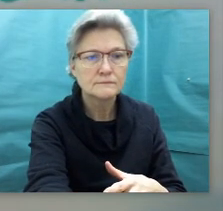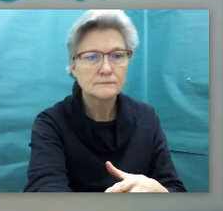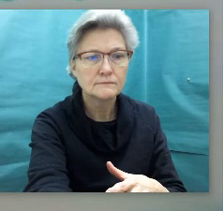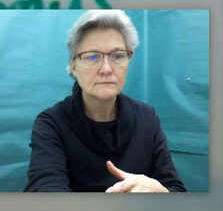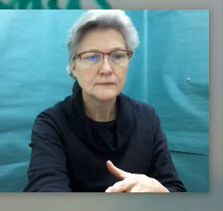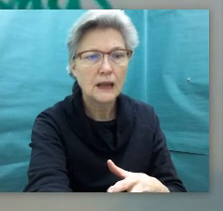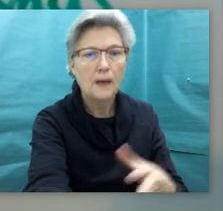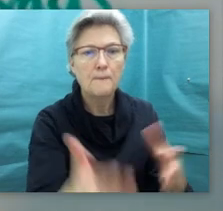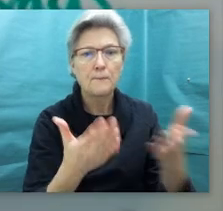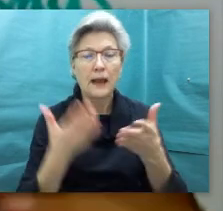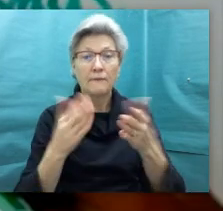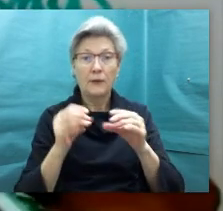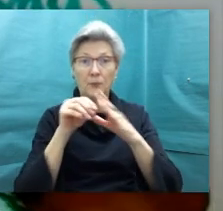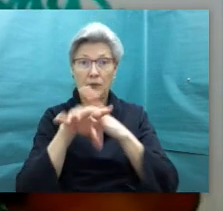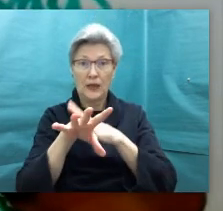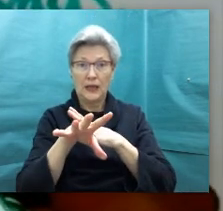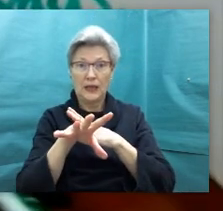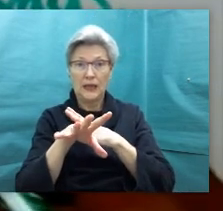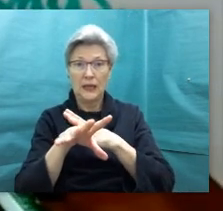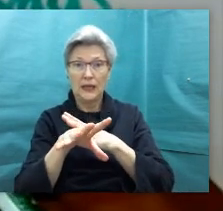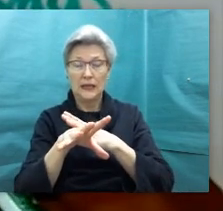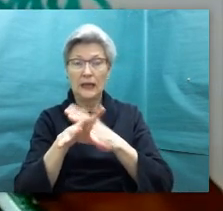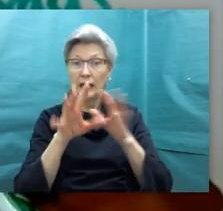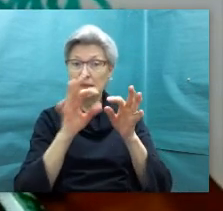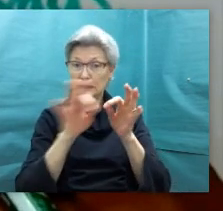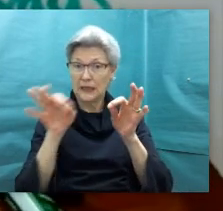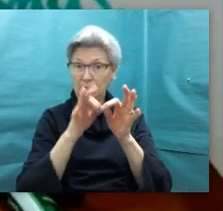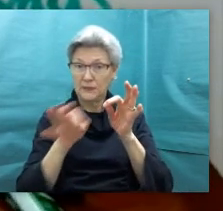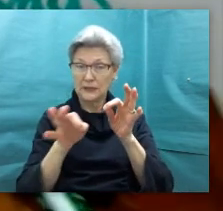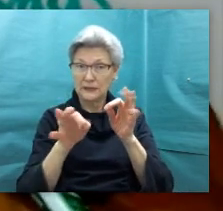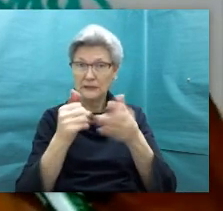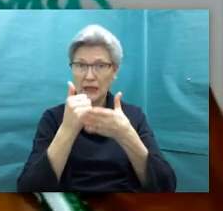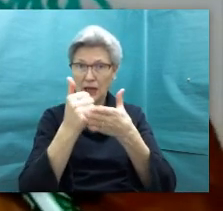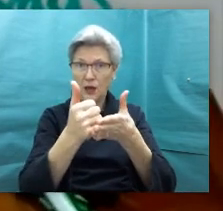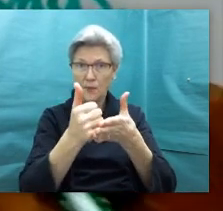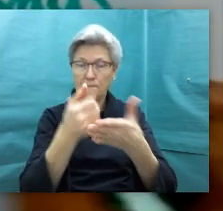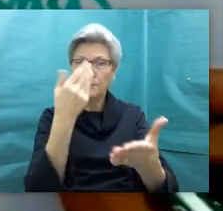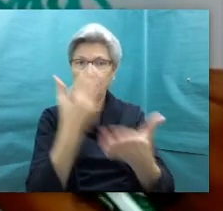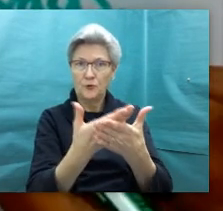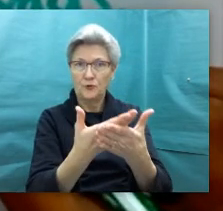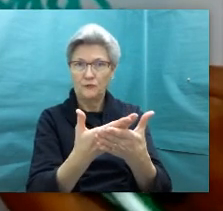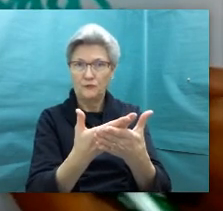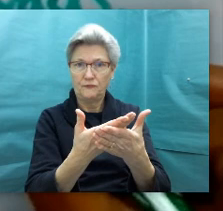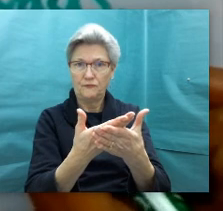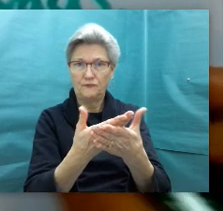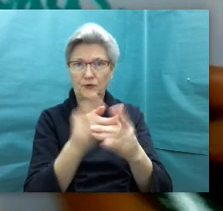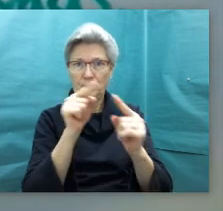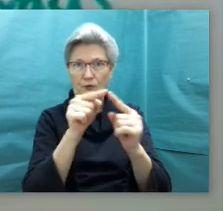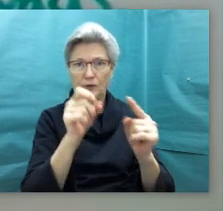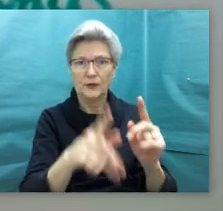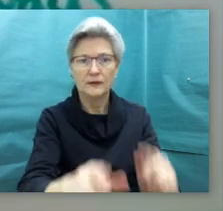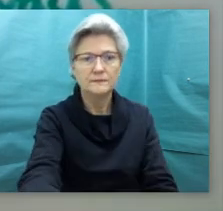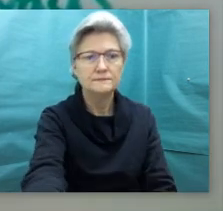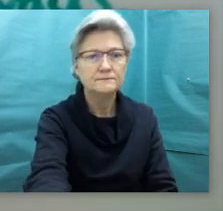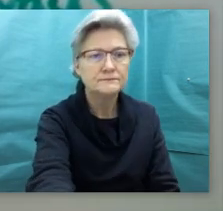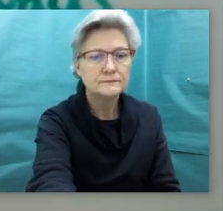And you might even put that inequality statement there to help prove your point.